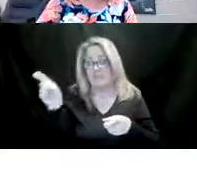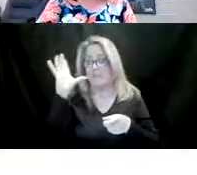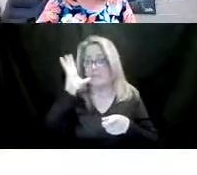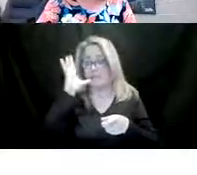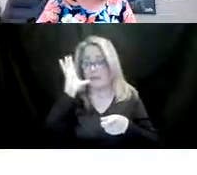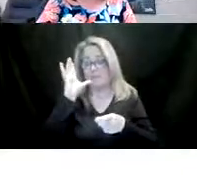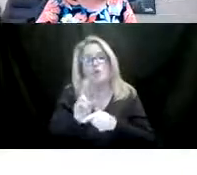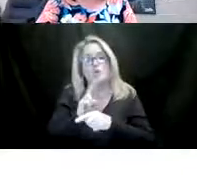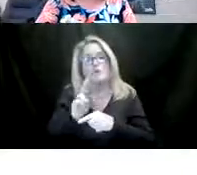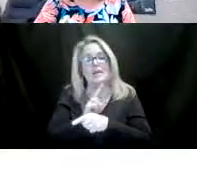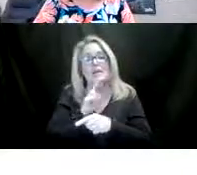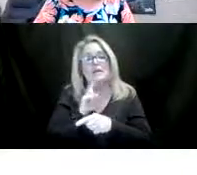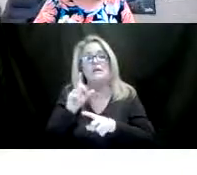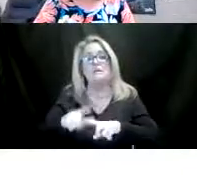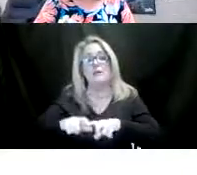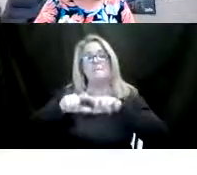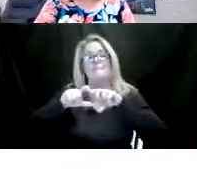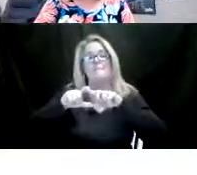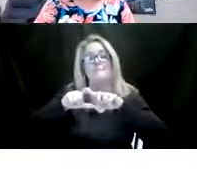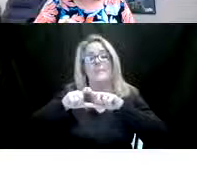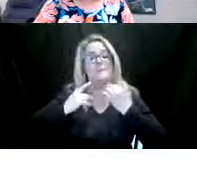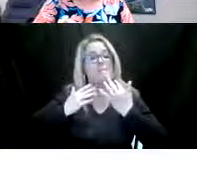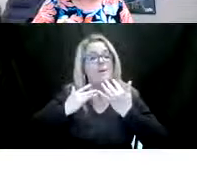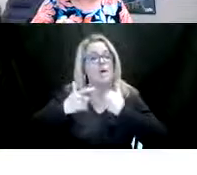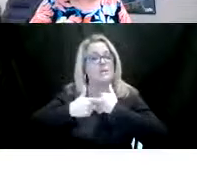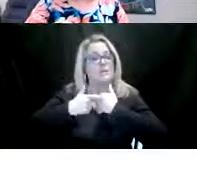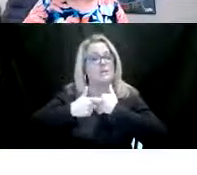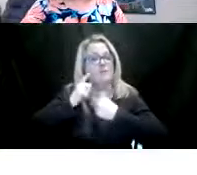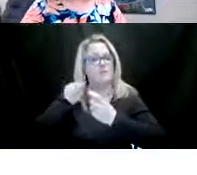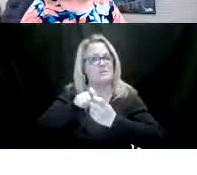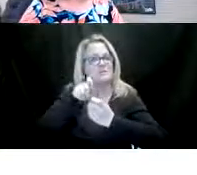pauses with her child for a specific purpose.